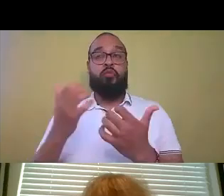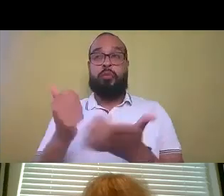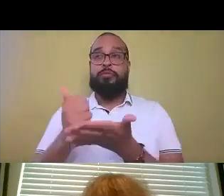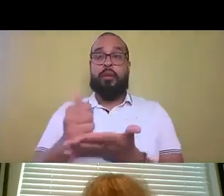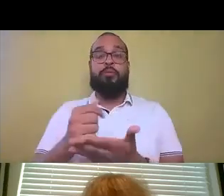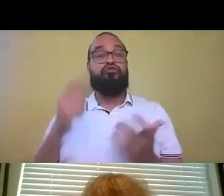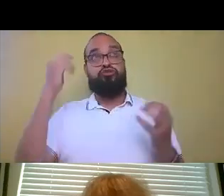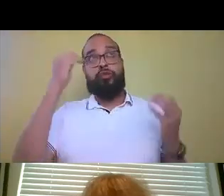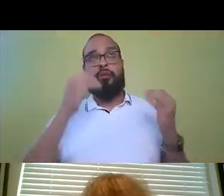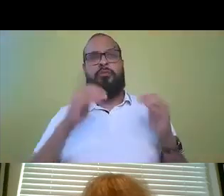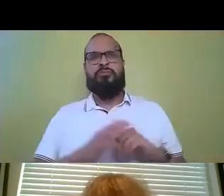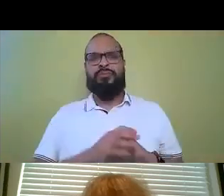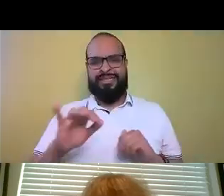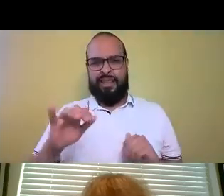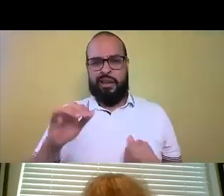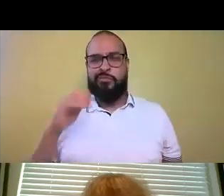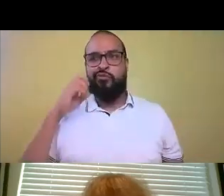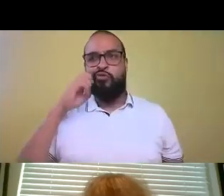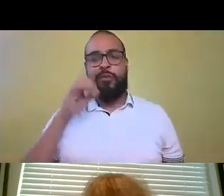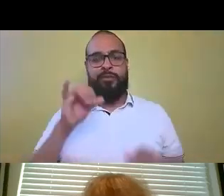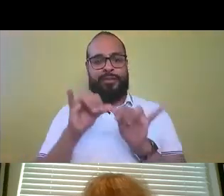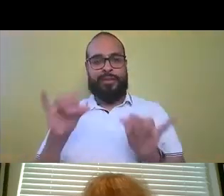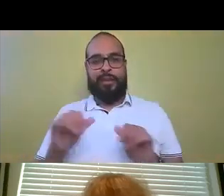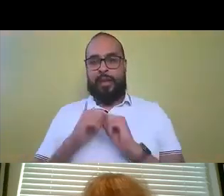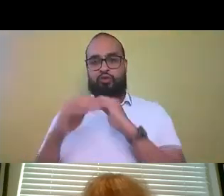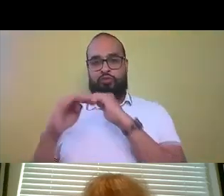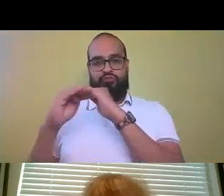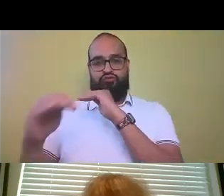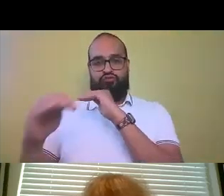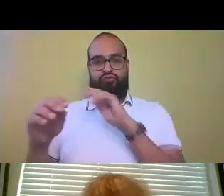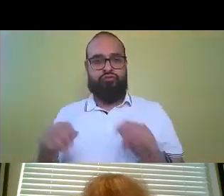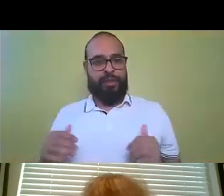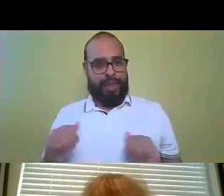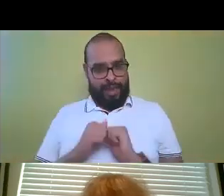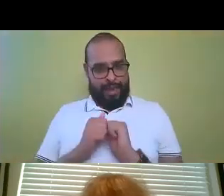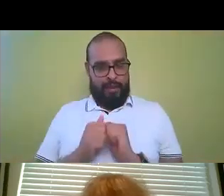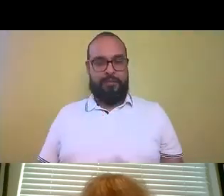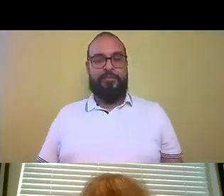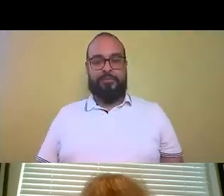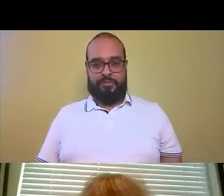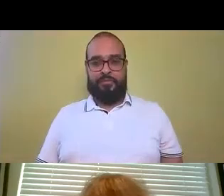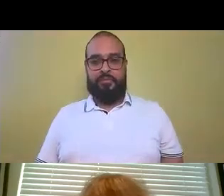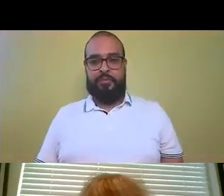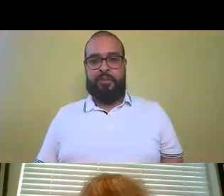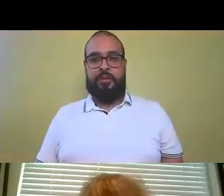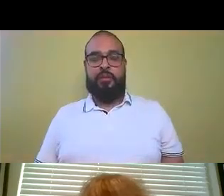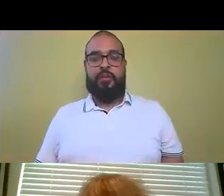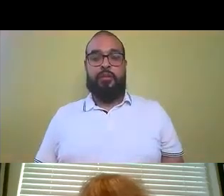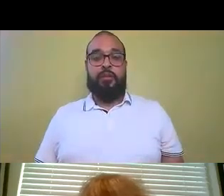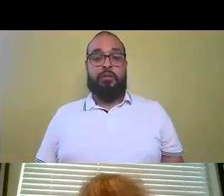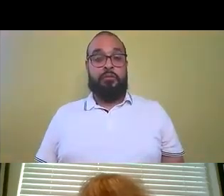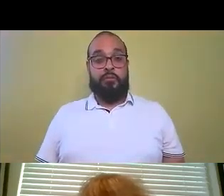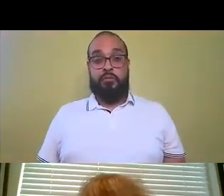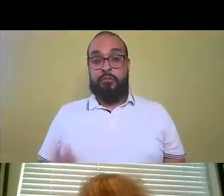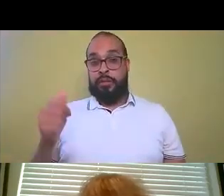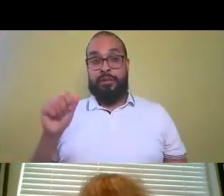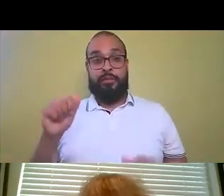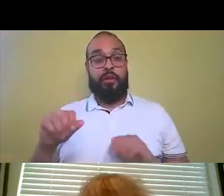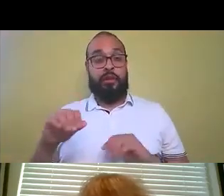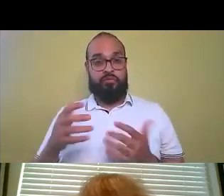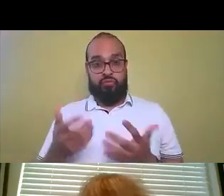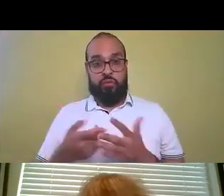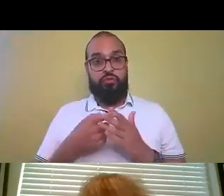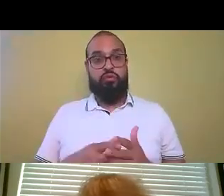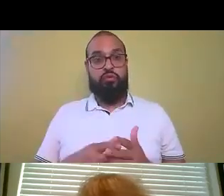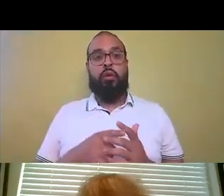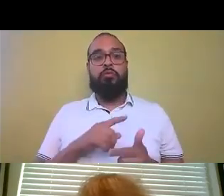get that little nervous system as present as it can be, so it can move into participation. For the sensitive